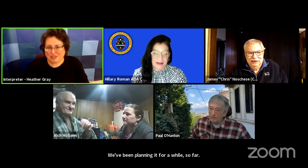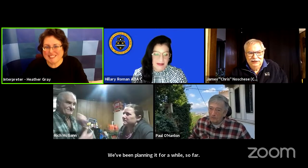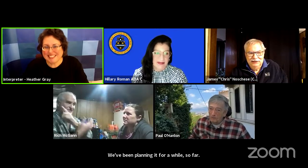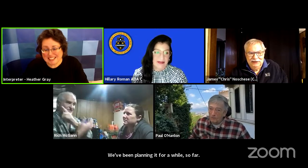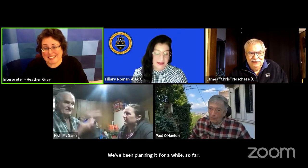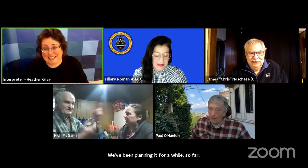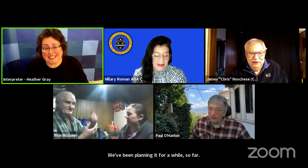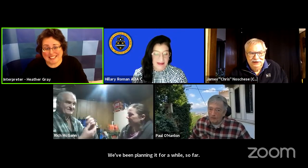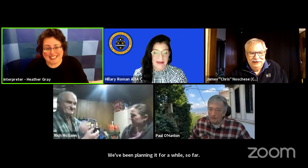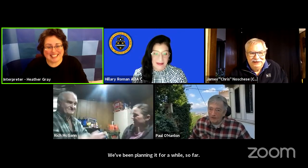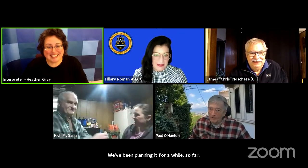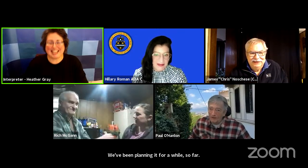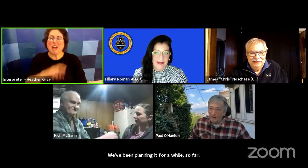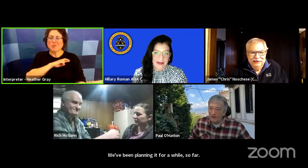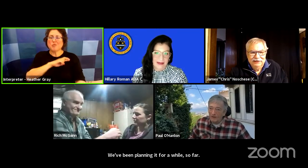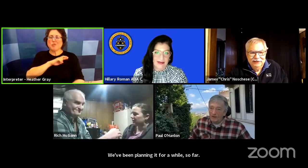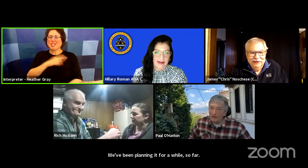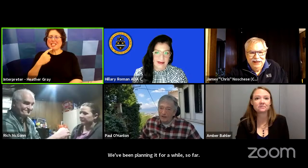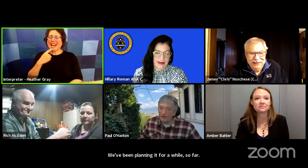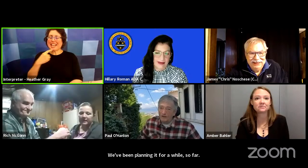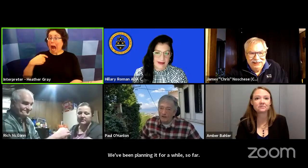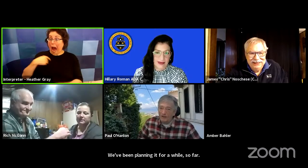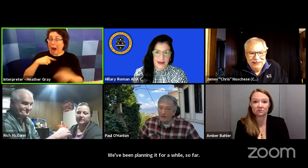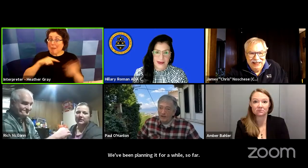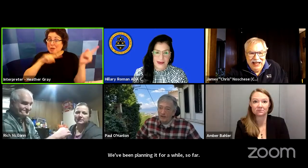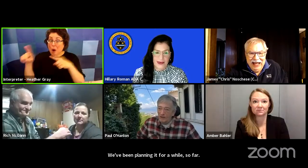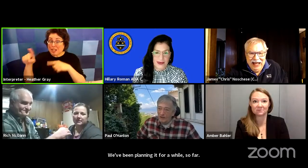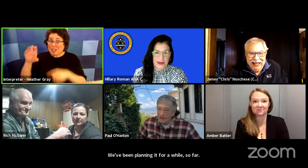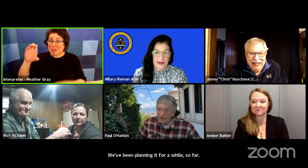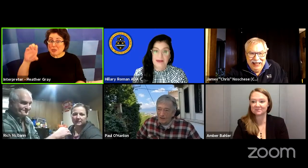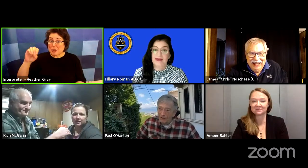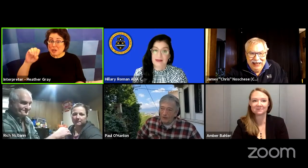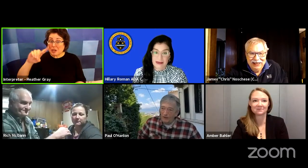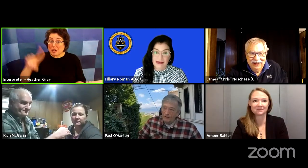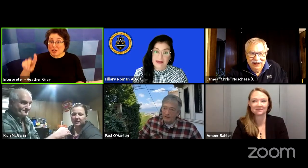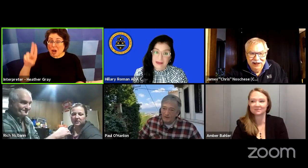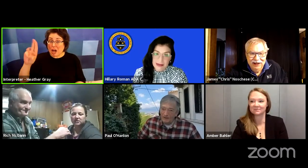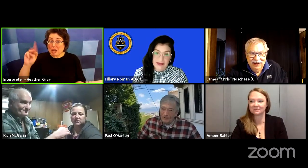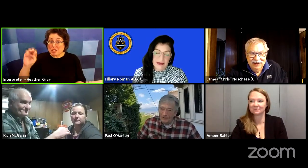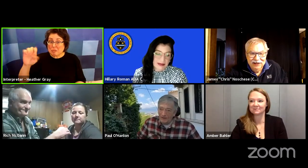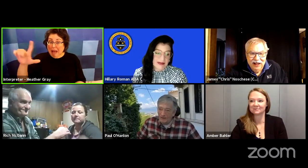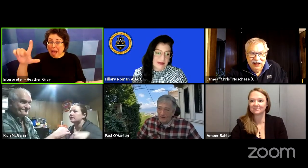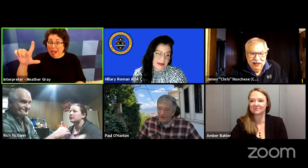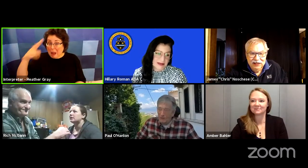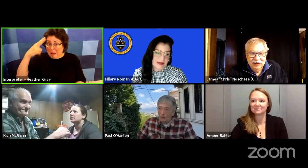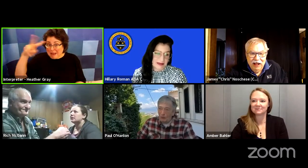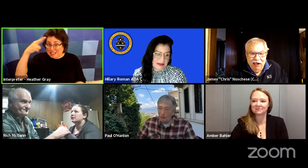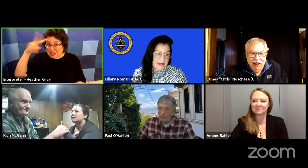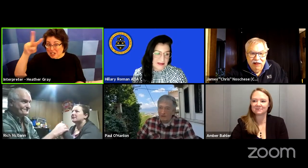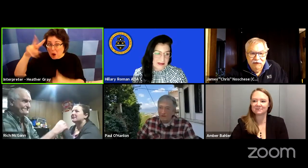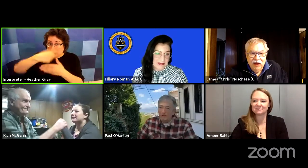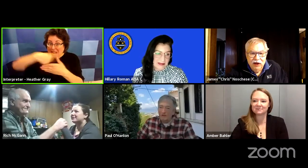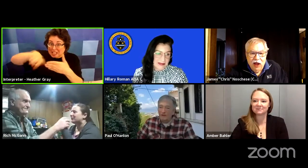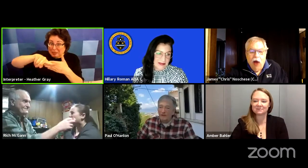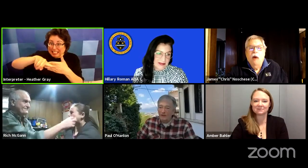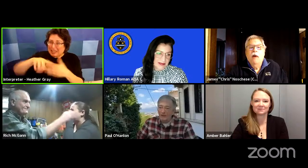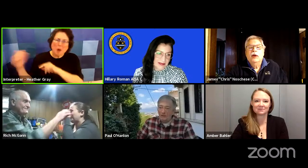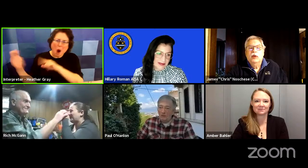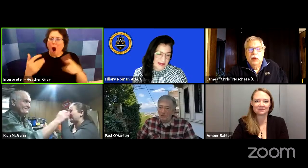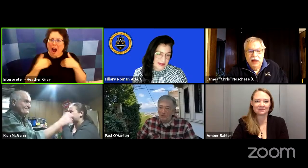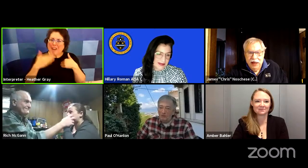to. And Rich says, I'm going to Cozumel, Mexico next week. Great time for vacation. Cool.